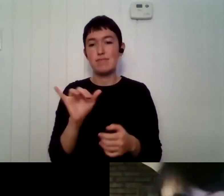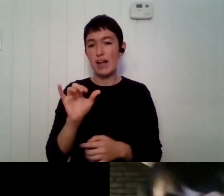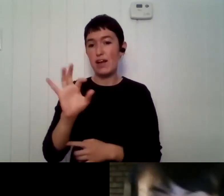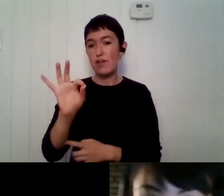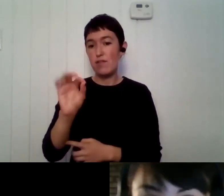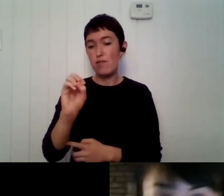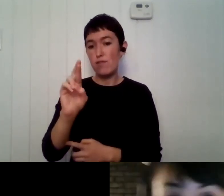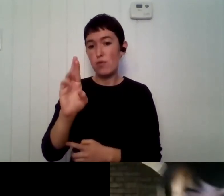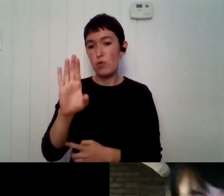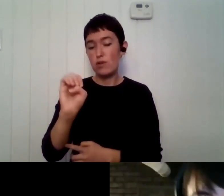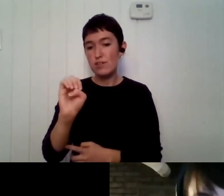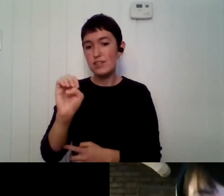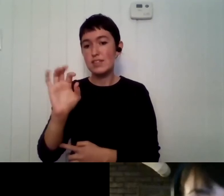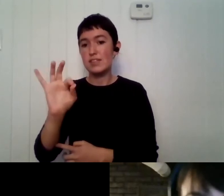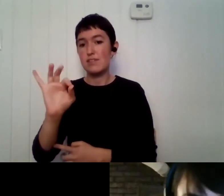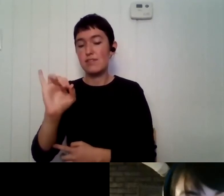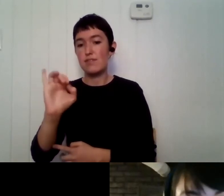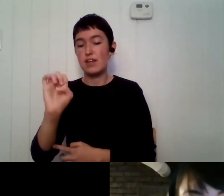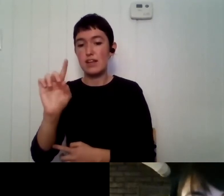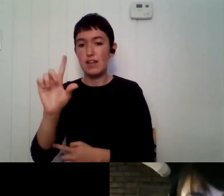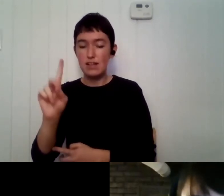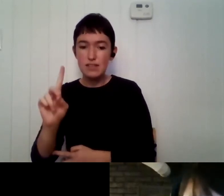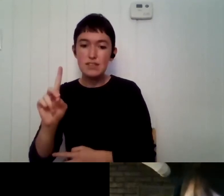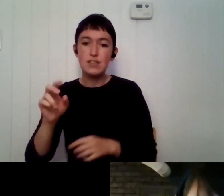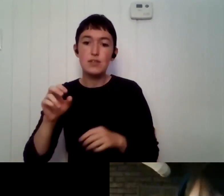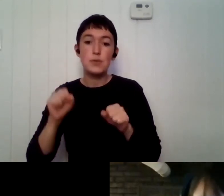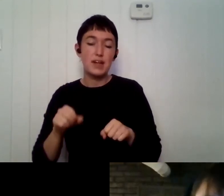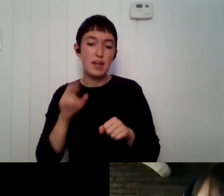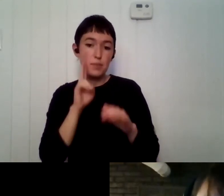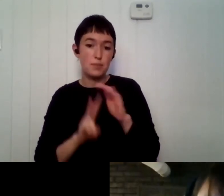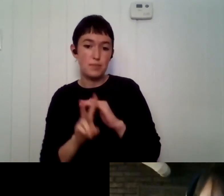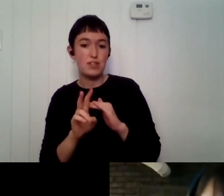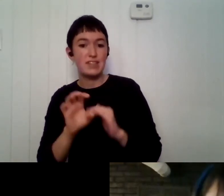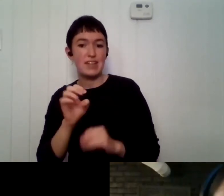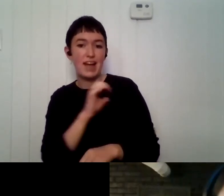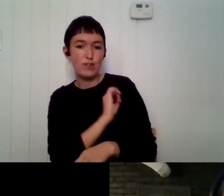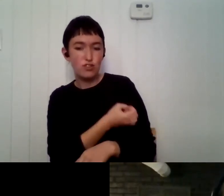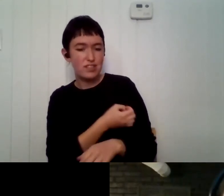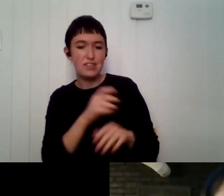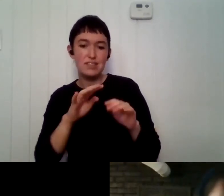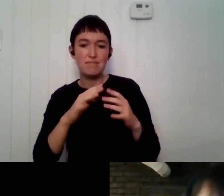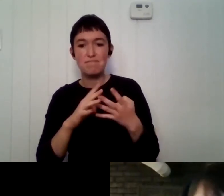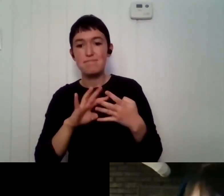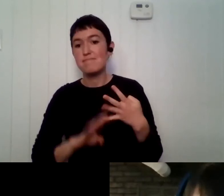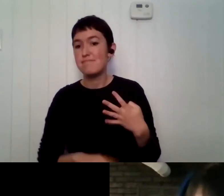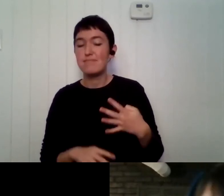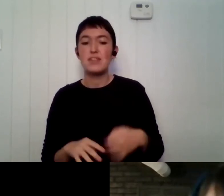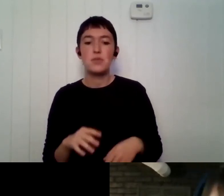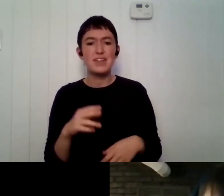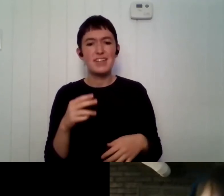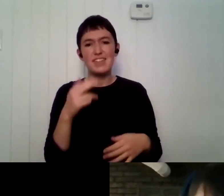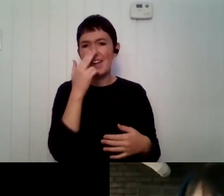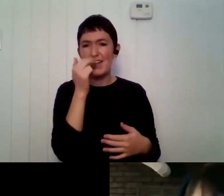run your molecular dynamic simulations to predict the energies and so on. So yeah, but it is really funny, like to watch